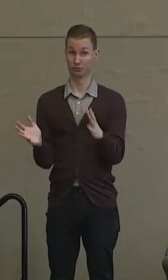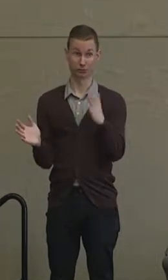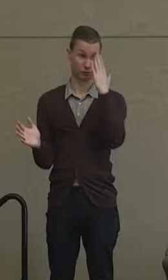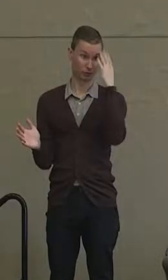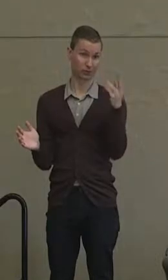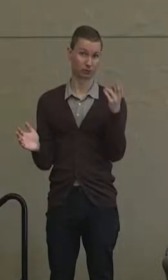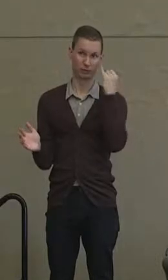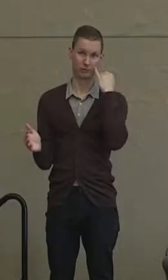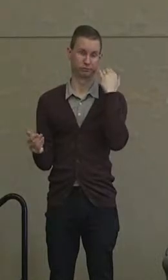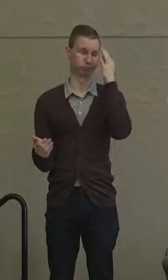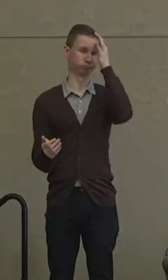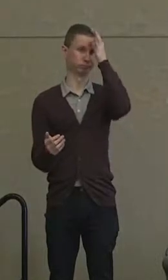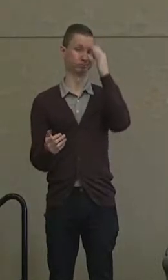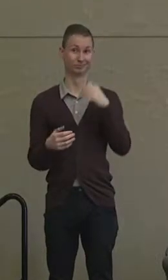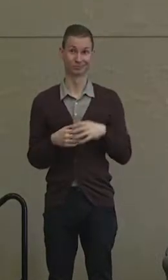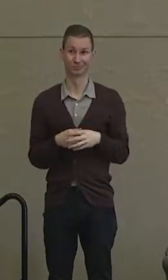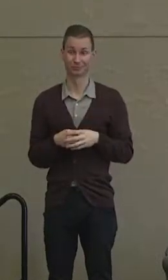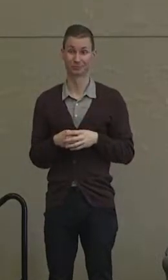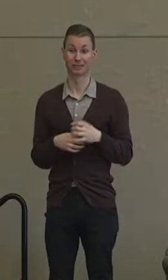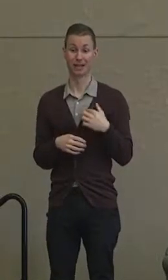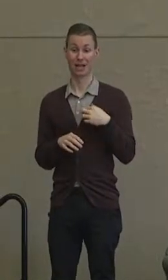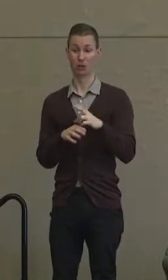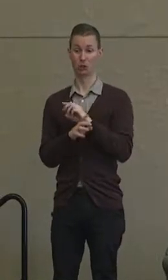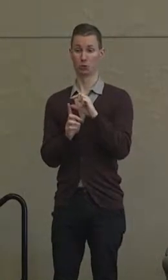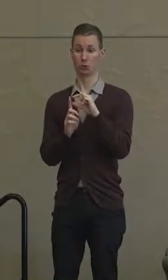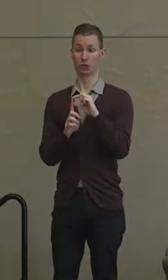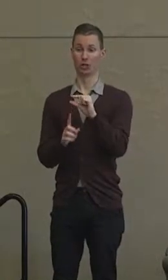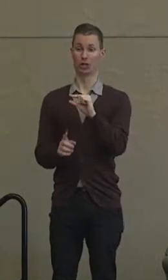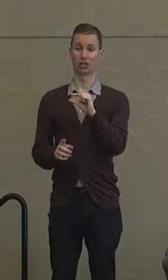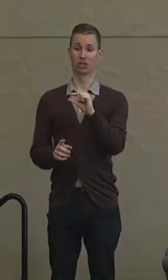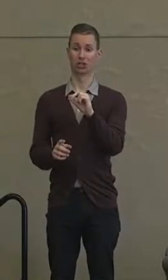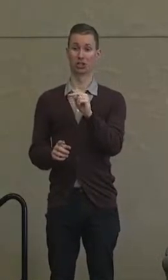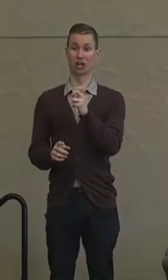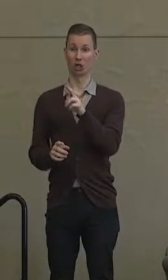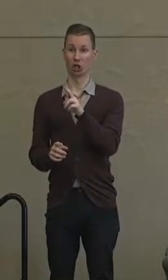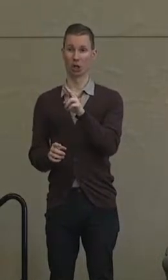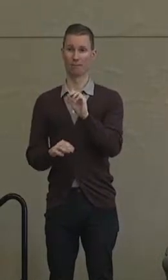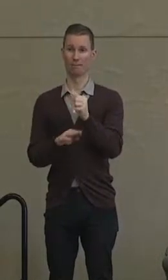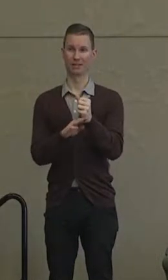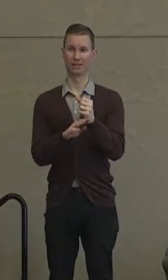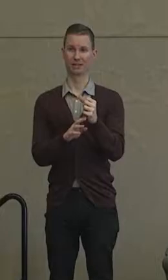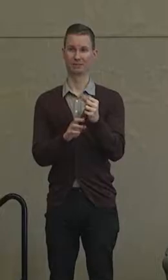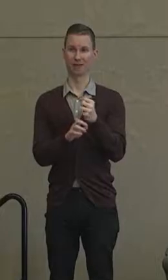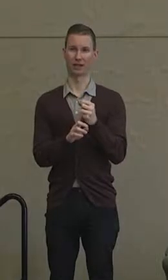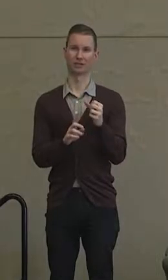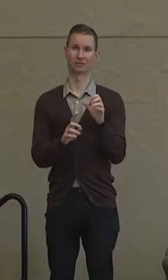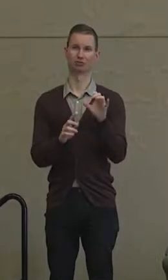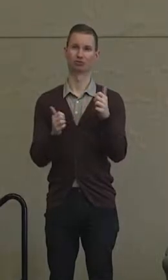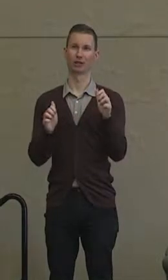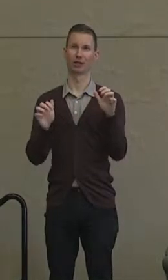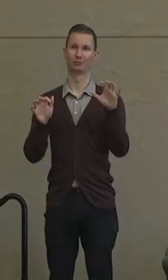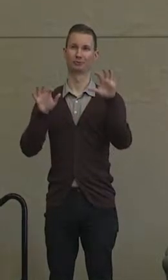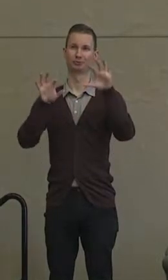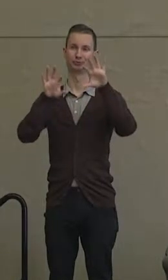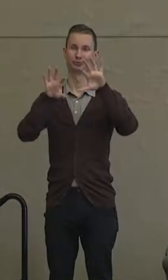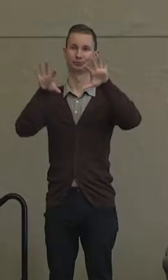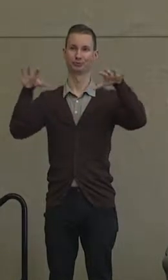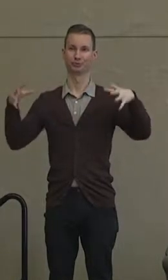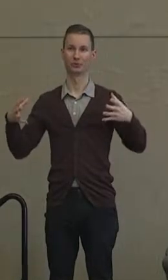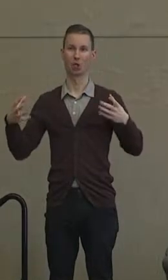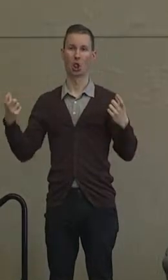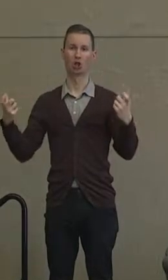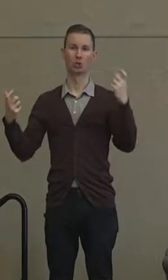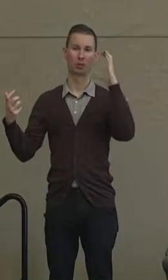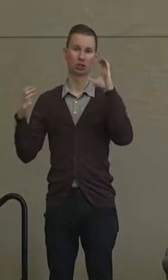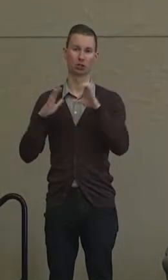know it before. I use the term gender-based violence to sort of frame the larger